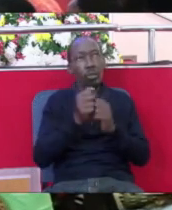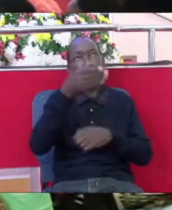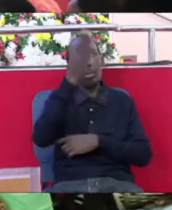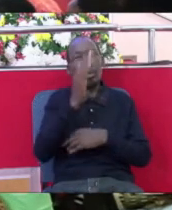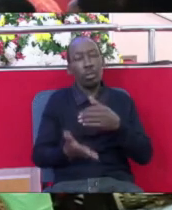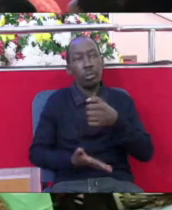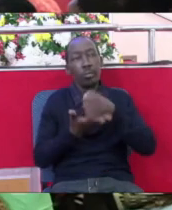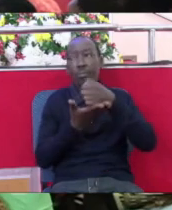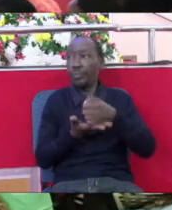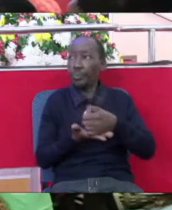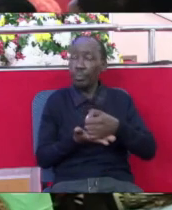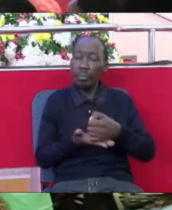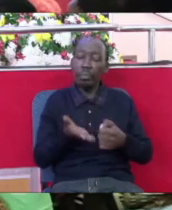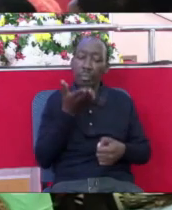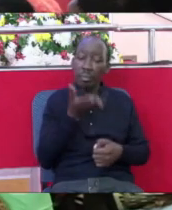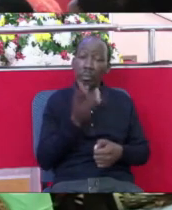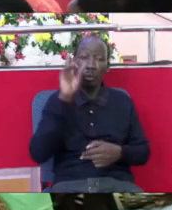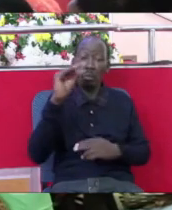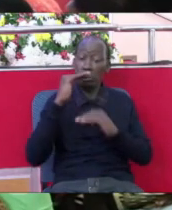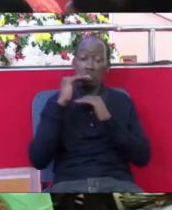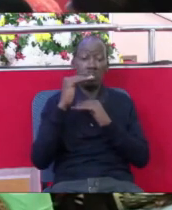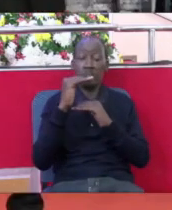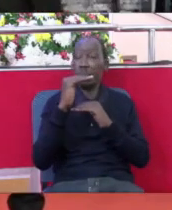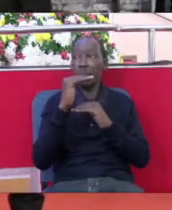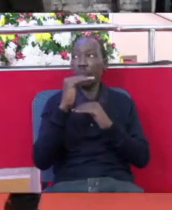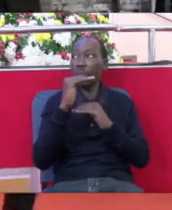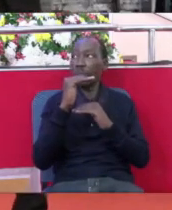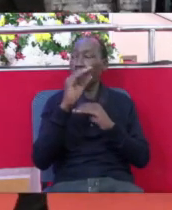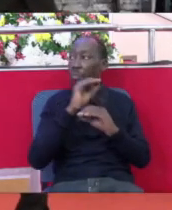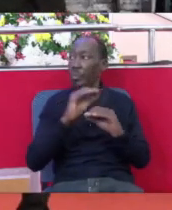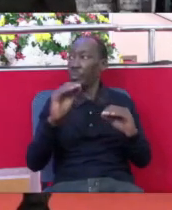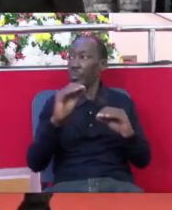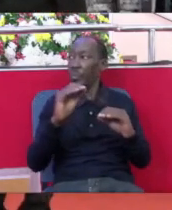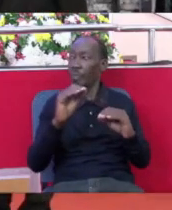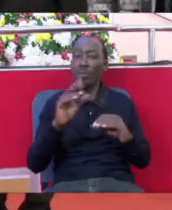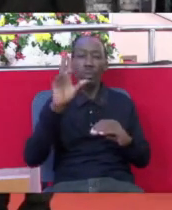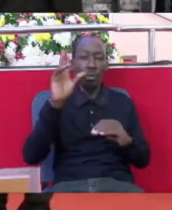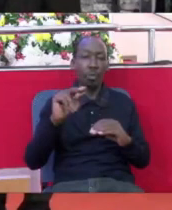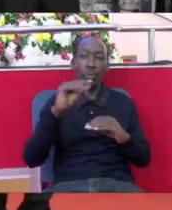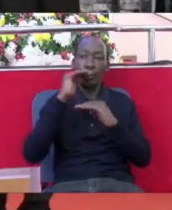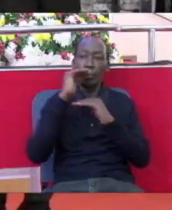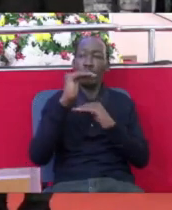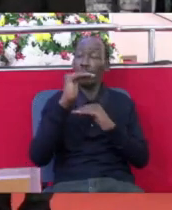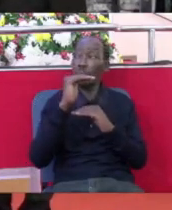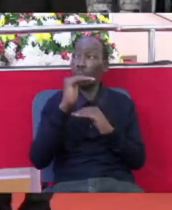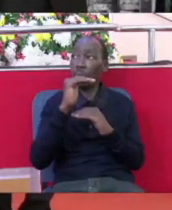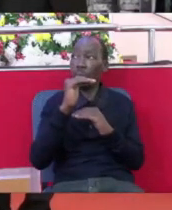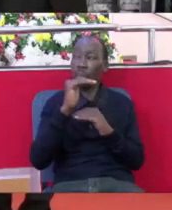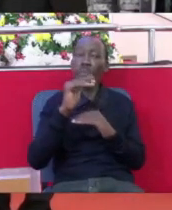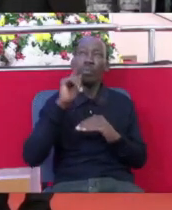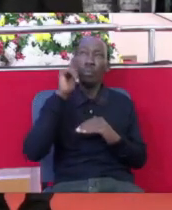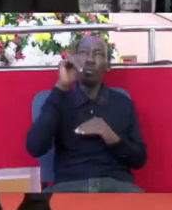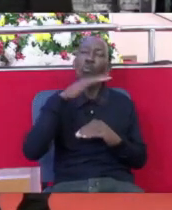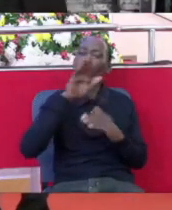Na msaada wa Mungu. There are no limitations. Ya kwamba hakuna kupungukiwa. There are no limitations. Hakuna kupungukiwa. He's all